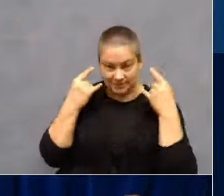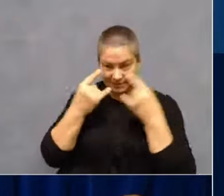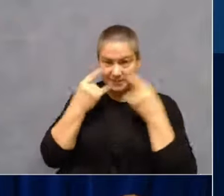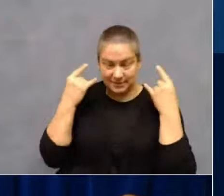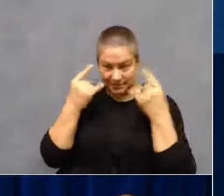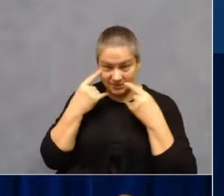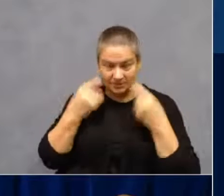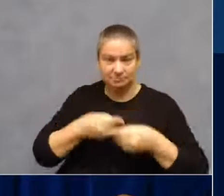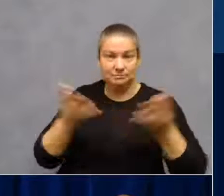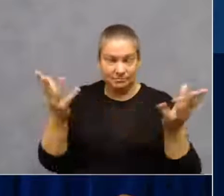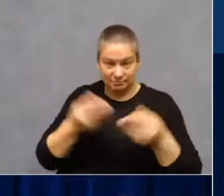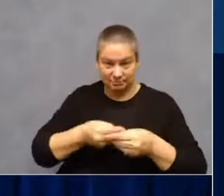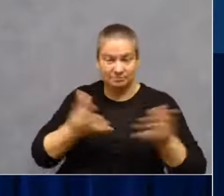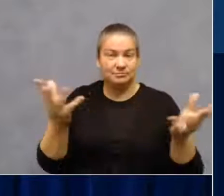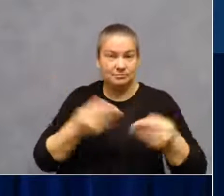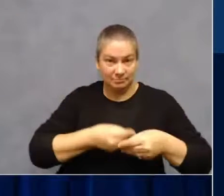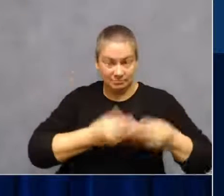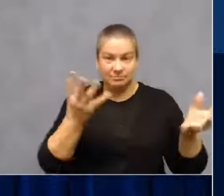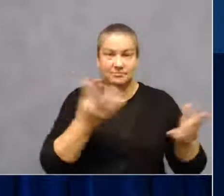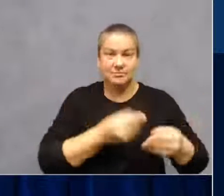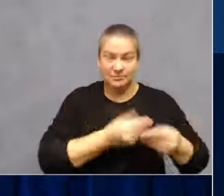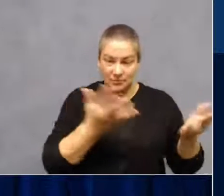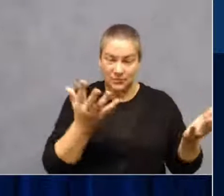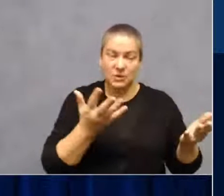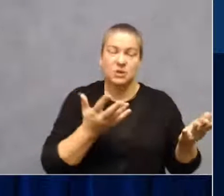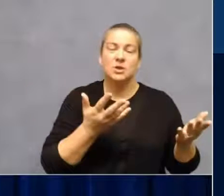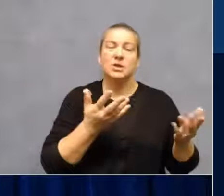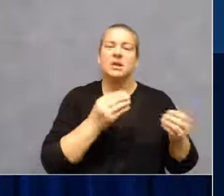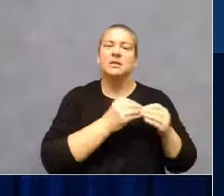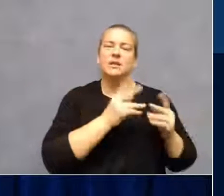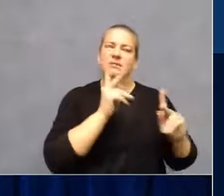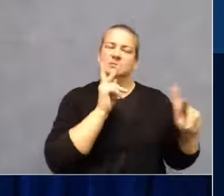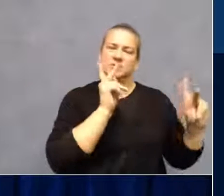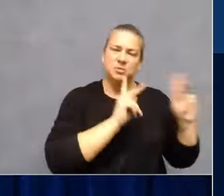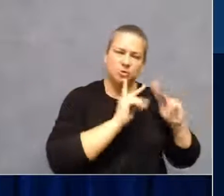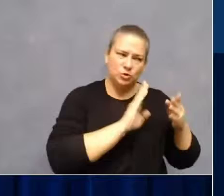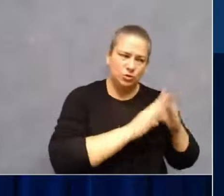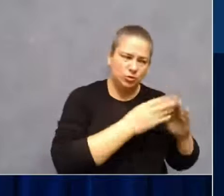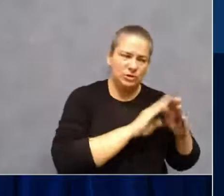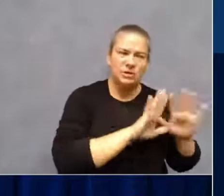without the system and through others in the civilian community. We've created